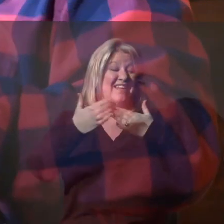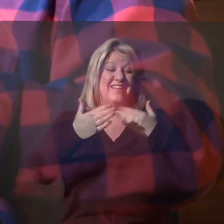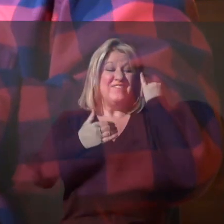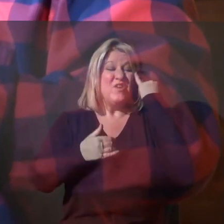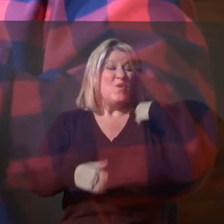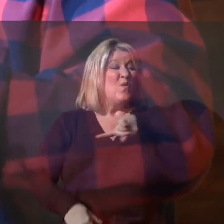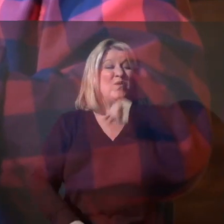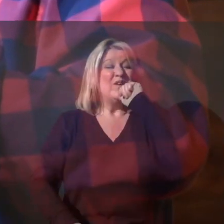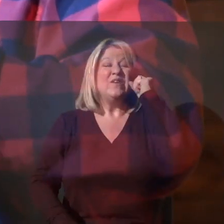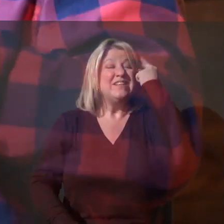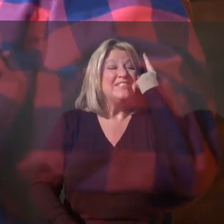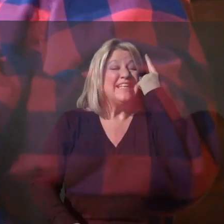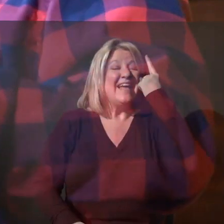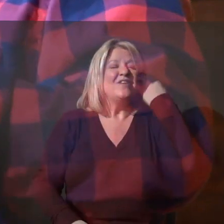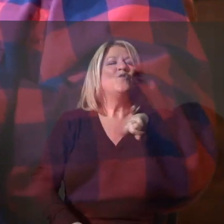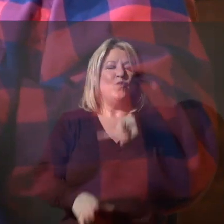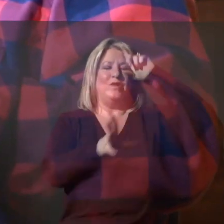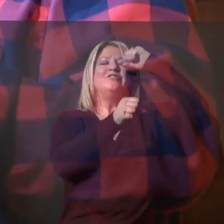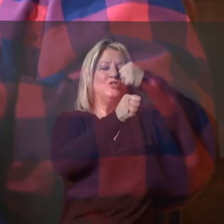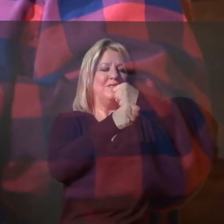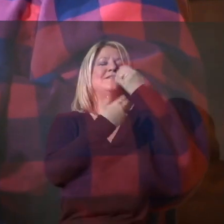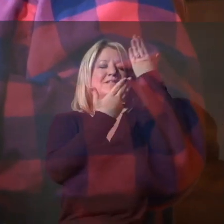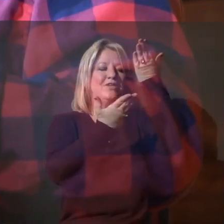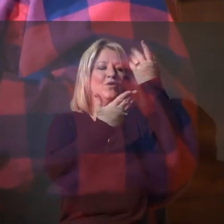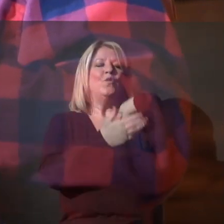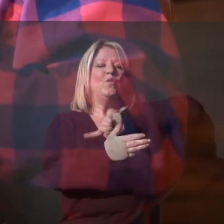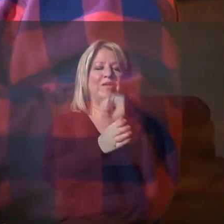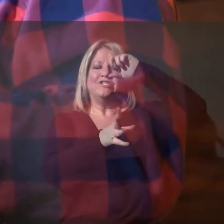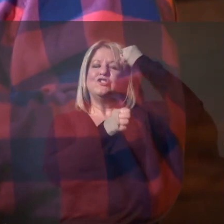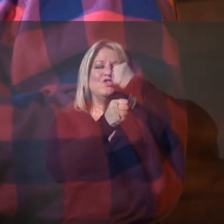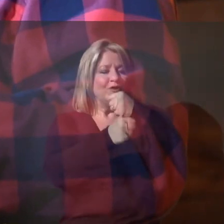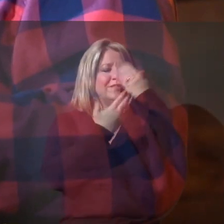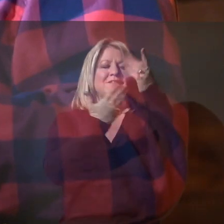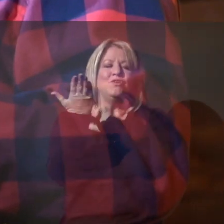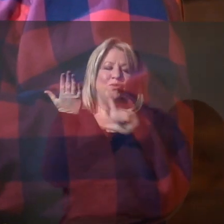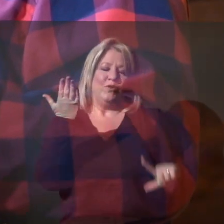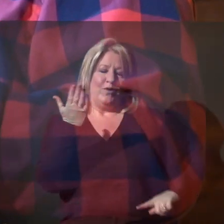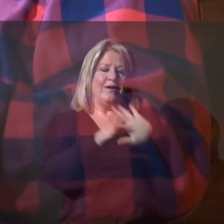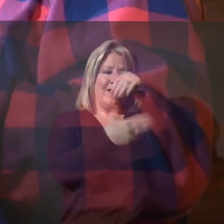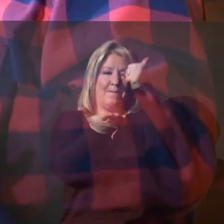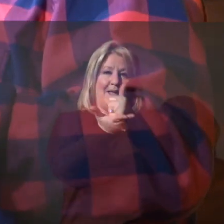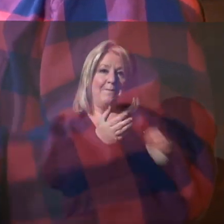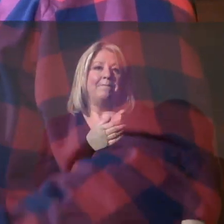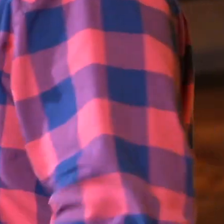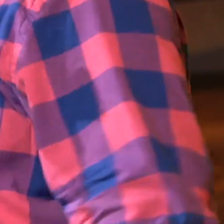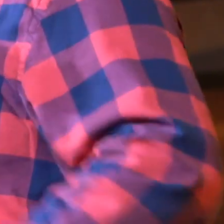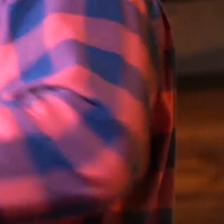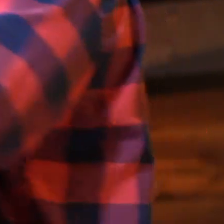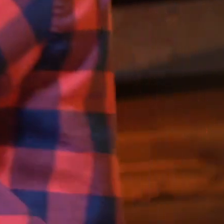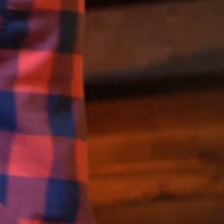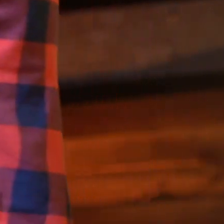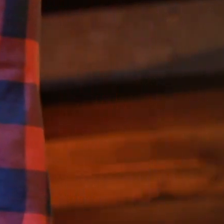morning. We will trust You. We will trust You, Lord. Amen.